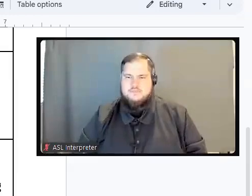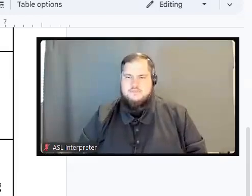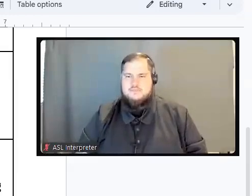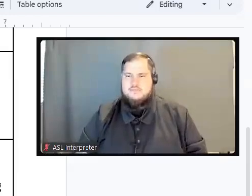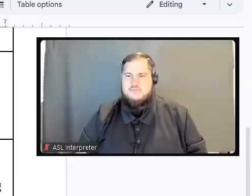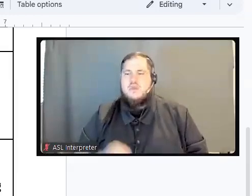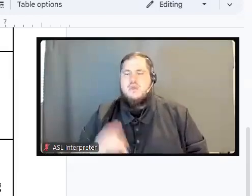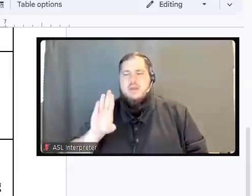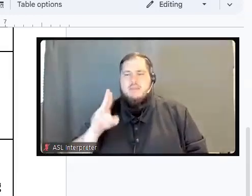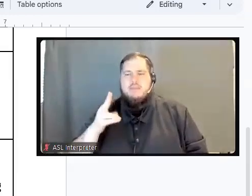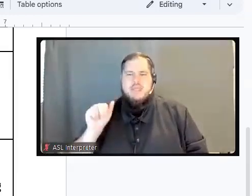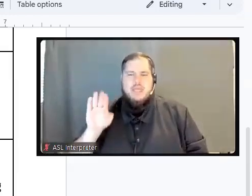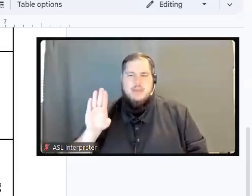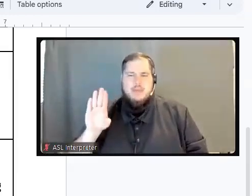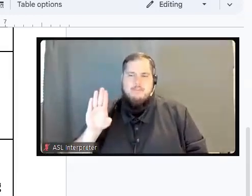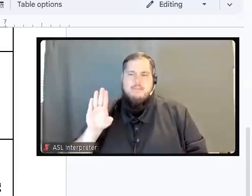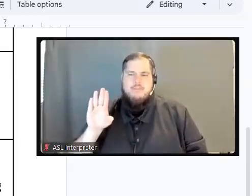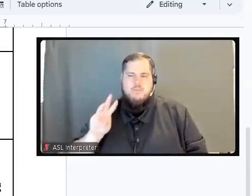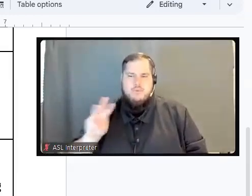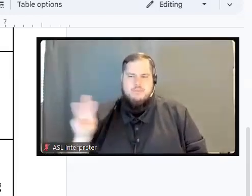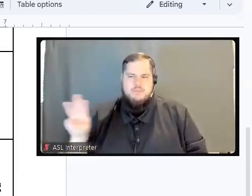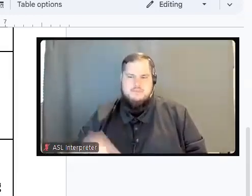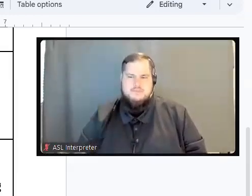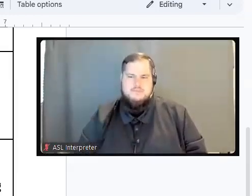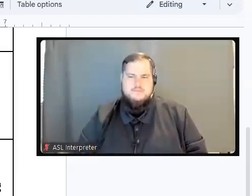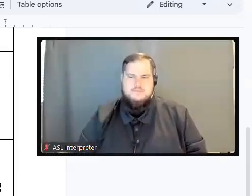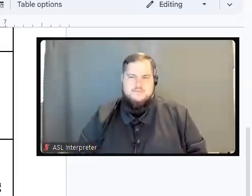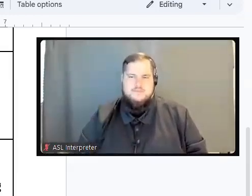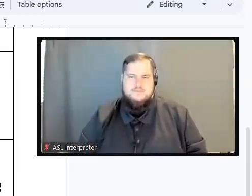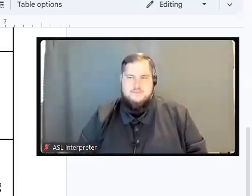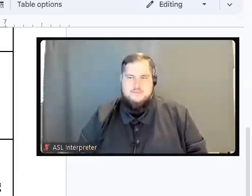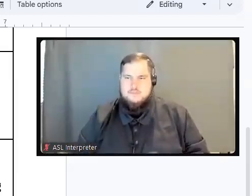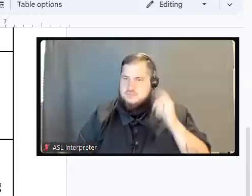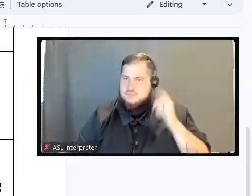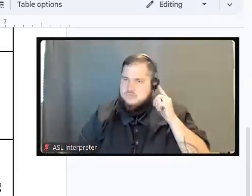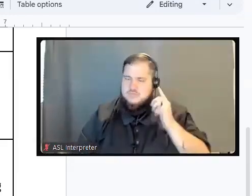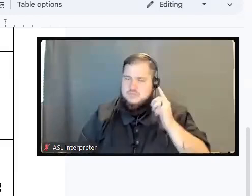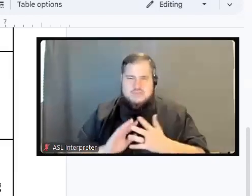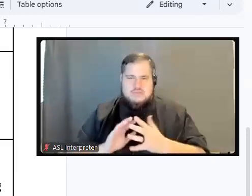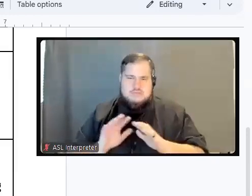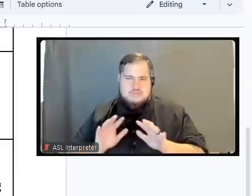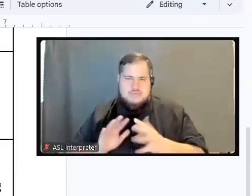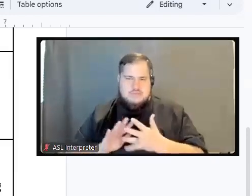And I will drop the link to the application in the chat for everybody. You're welcome, Tanya.